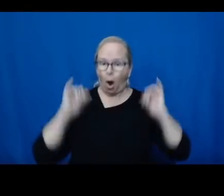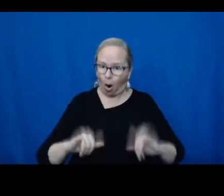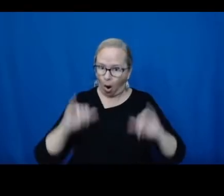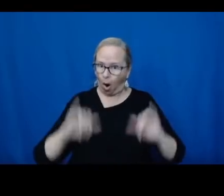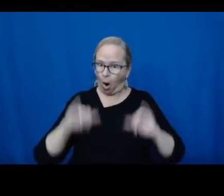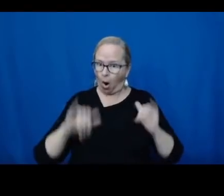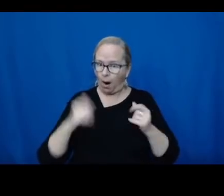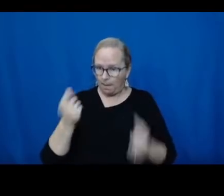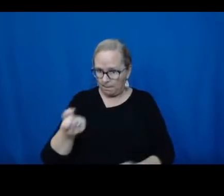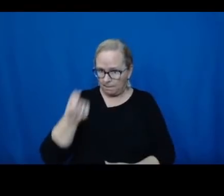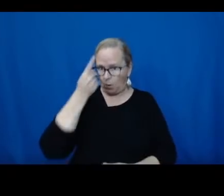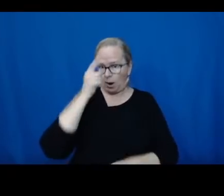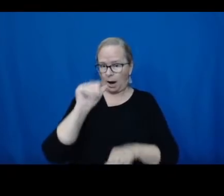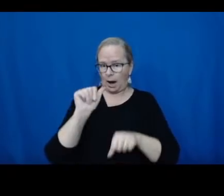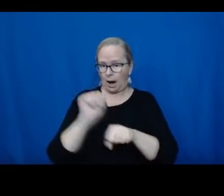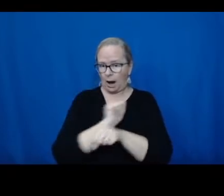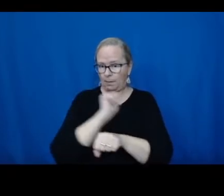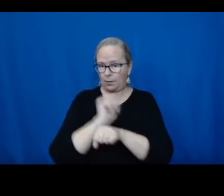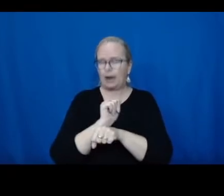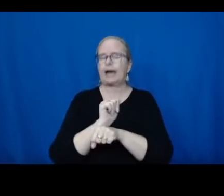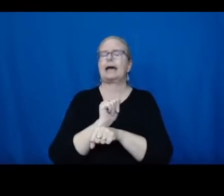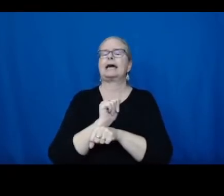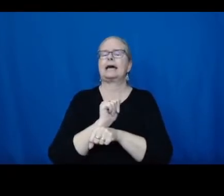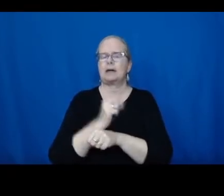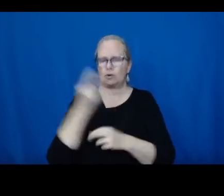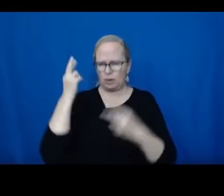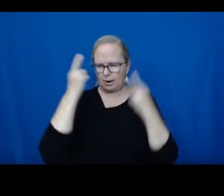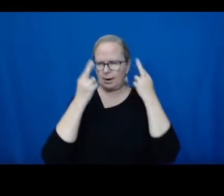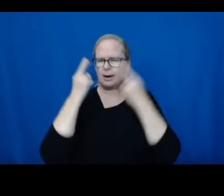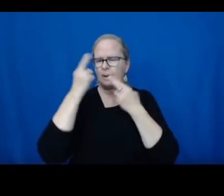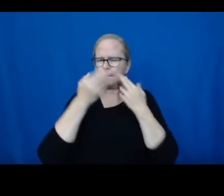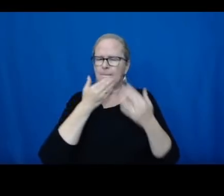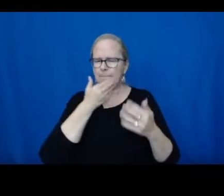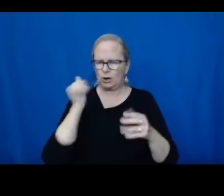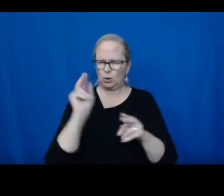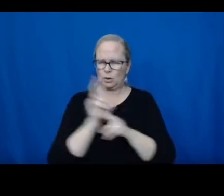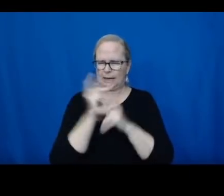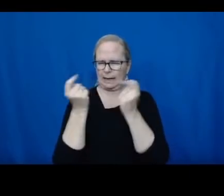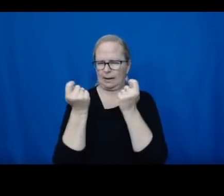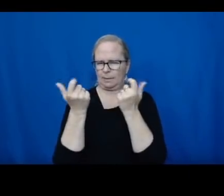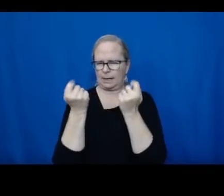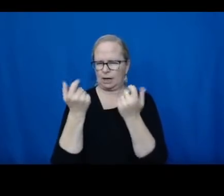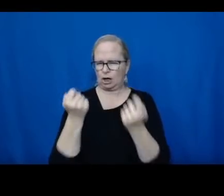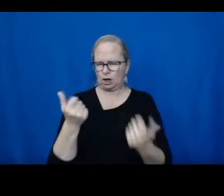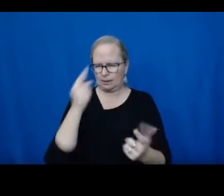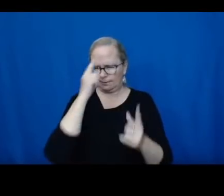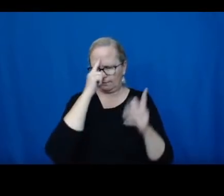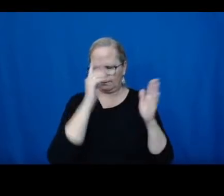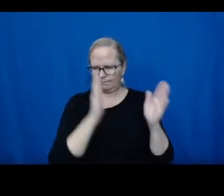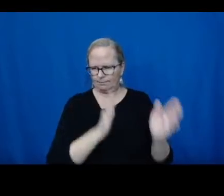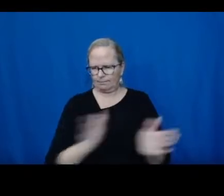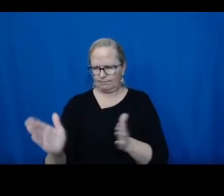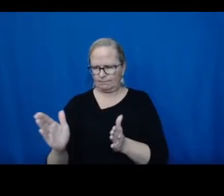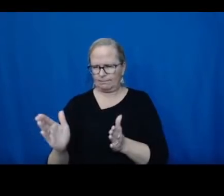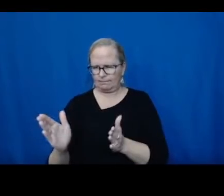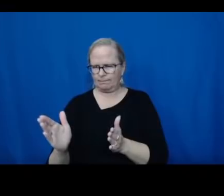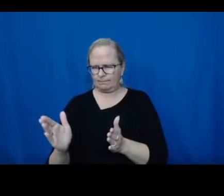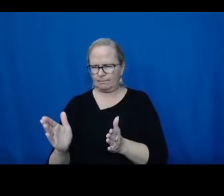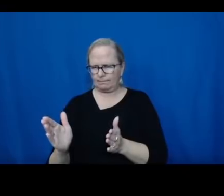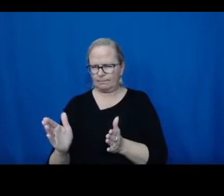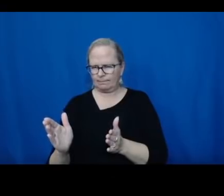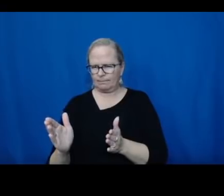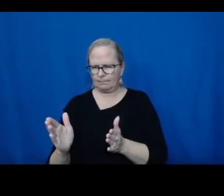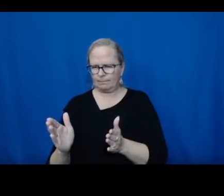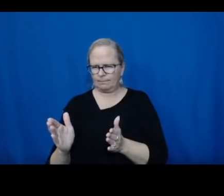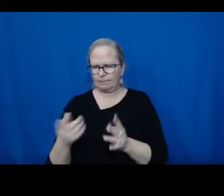do begin to enter that fifth wave post, driving those cases down, or we do begin to see that little bit of a wavelet.